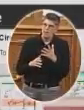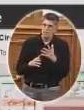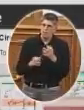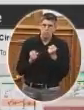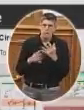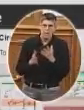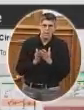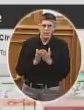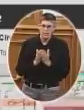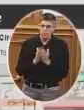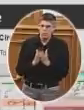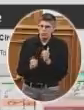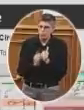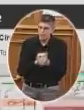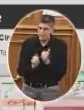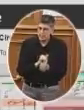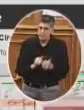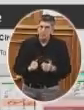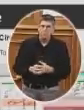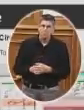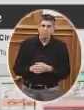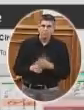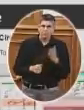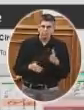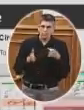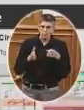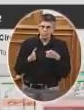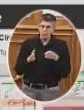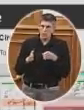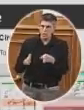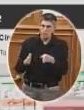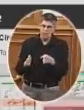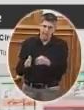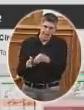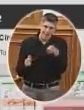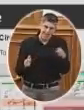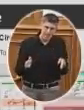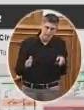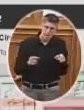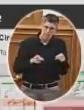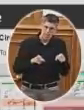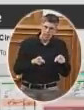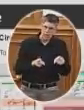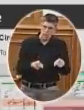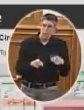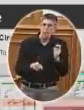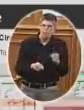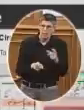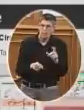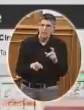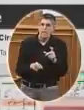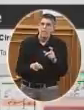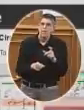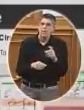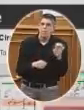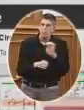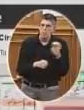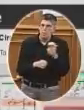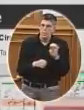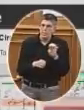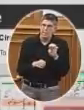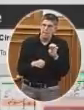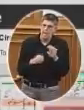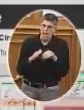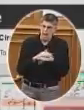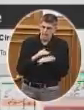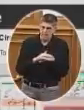in the idea of that corridor and the parallel corridor of the streetcars is that we have extra emergency vehicle access. If we need to, by